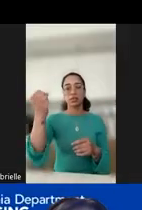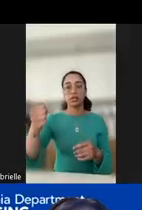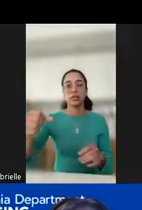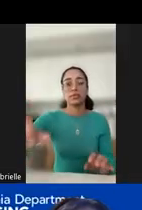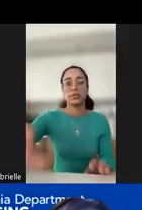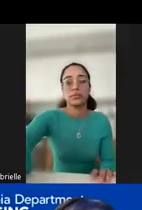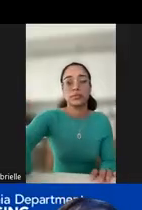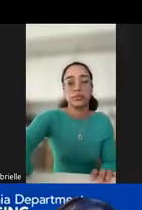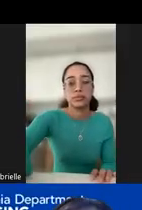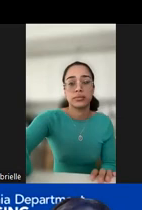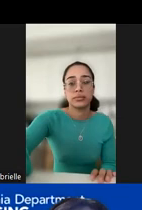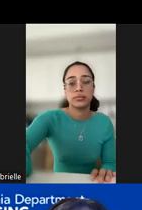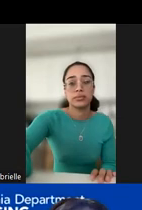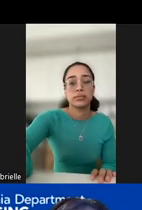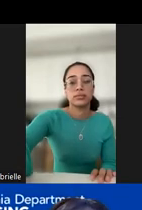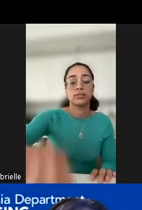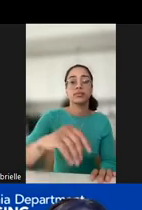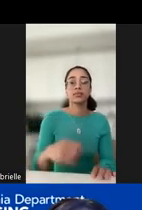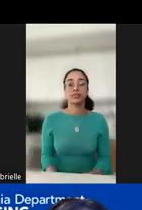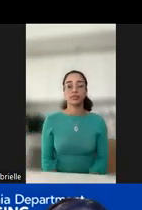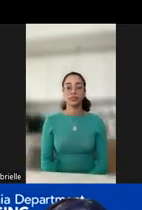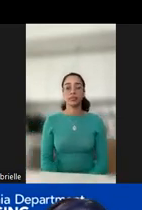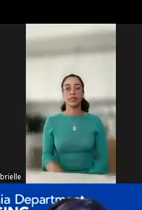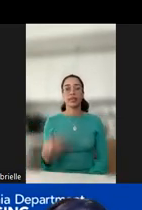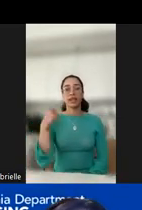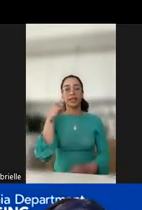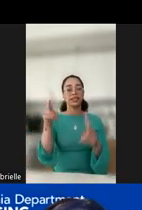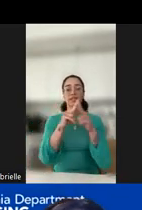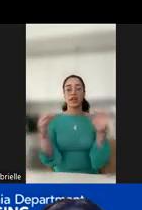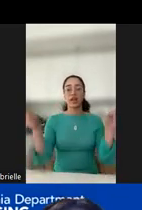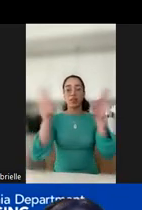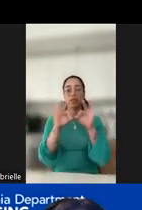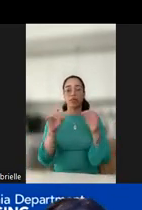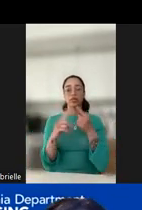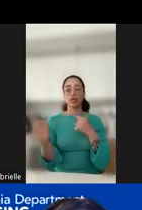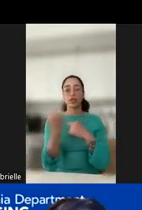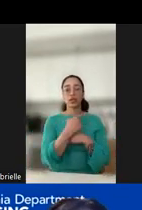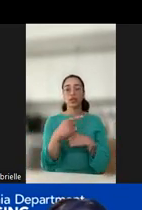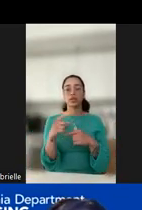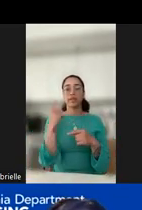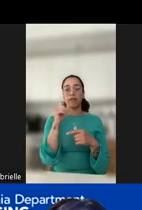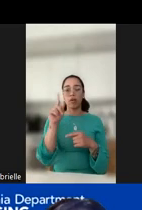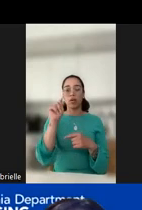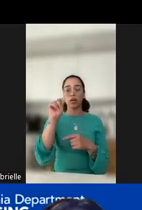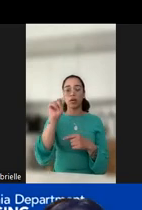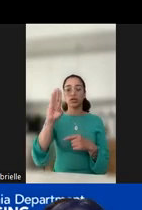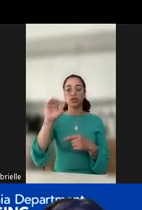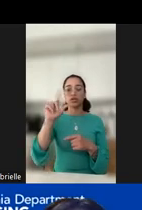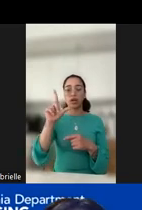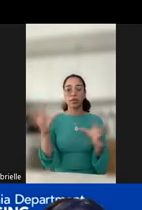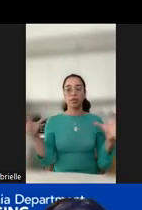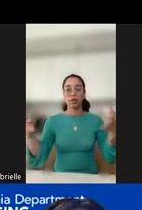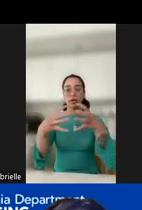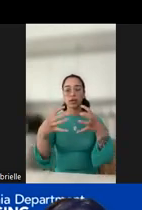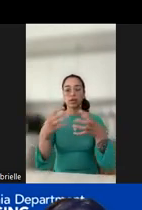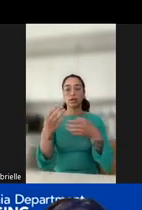begin what I think is one of our biggest initiatives is tribal engagement. And so I want to turn it over